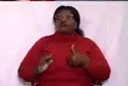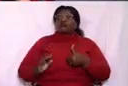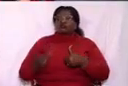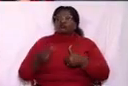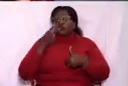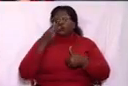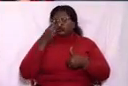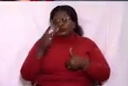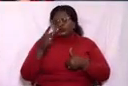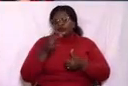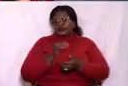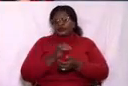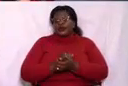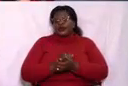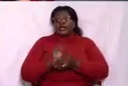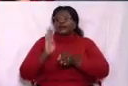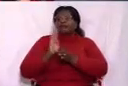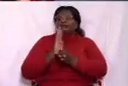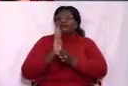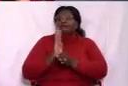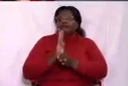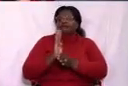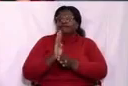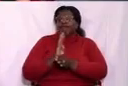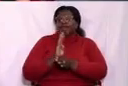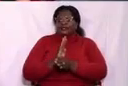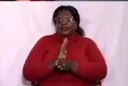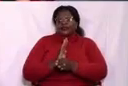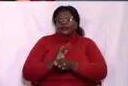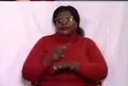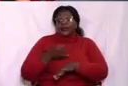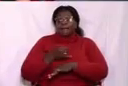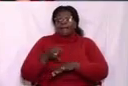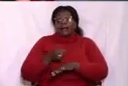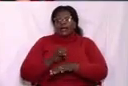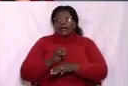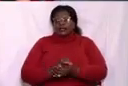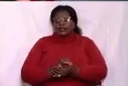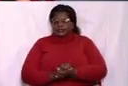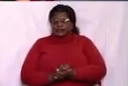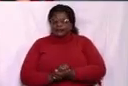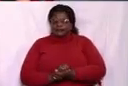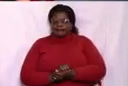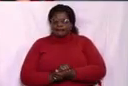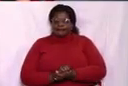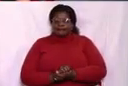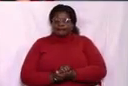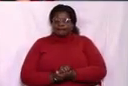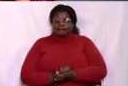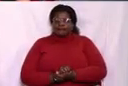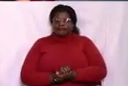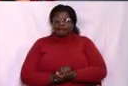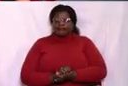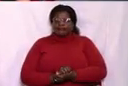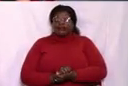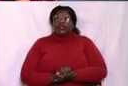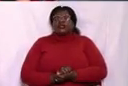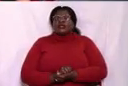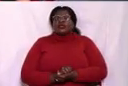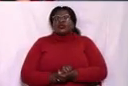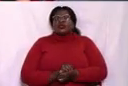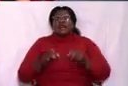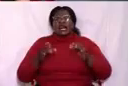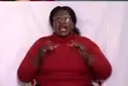the entrepreneurial ecosystem. Also, what role does technology play in